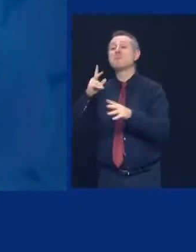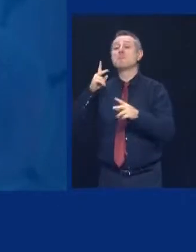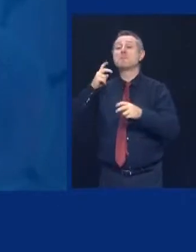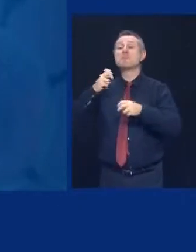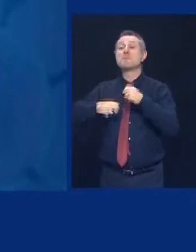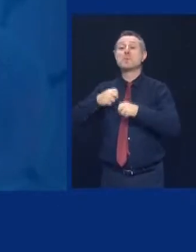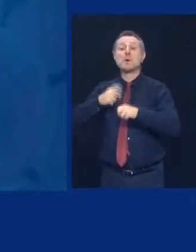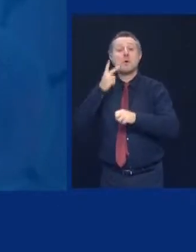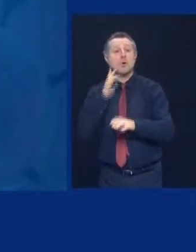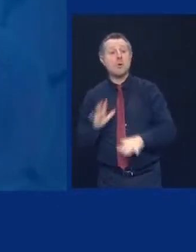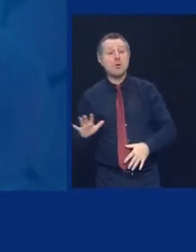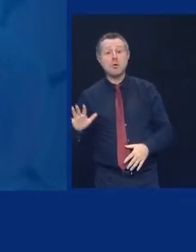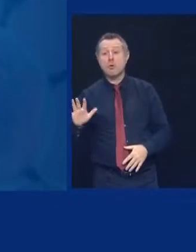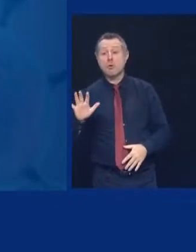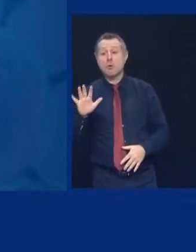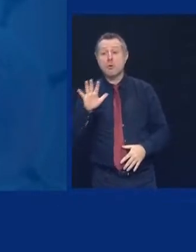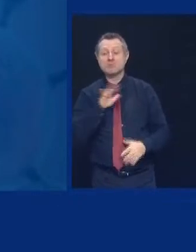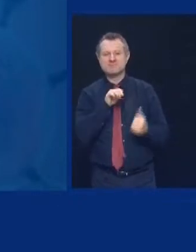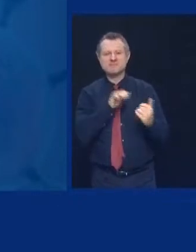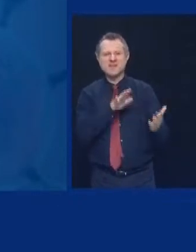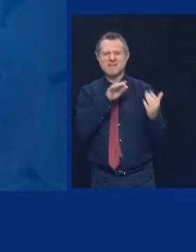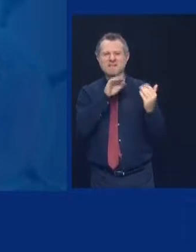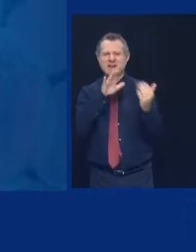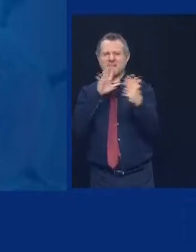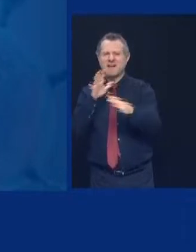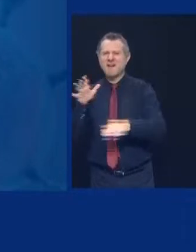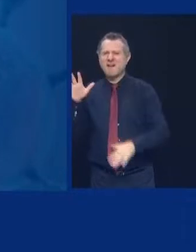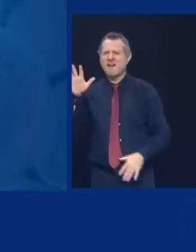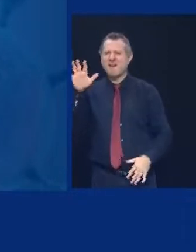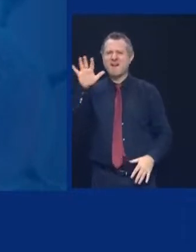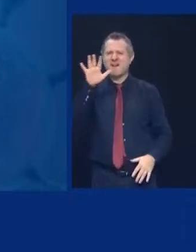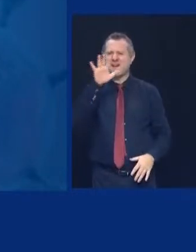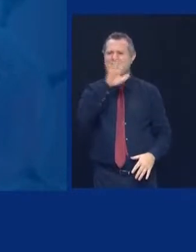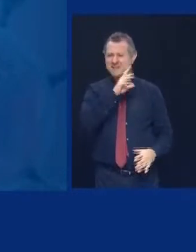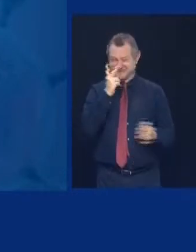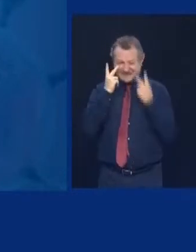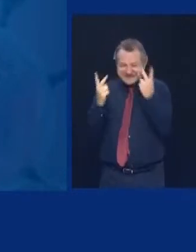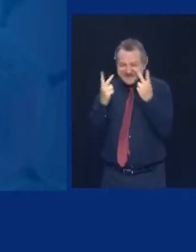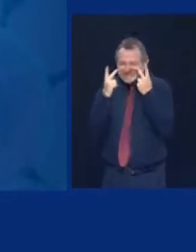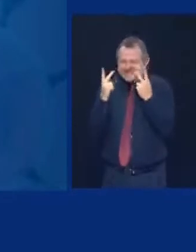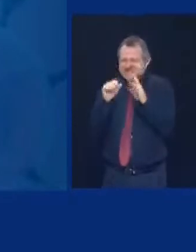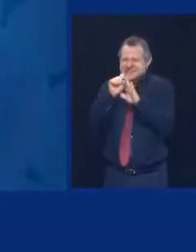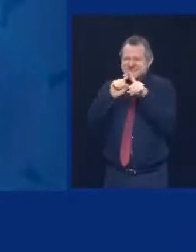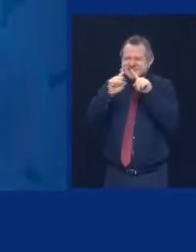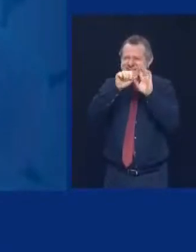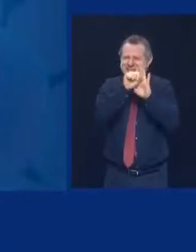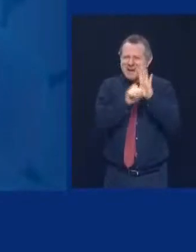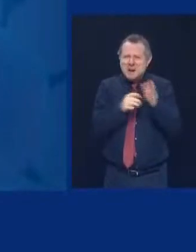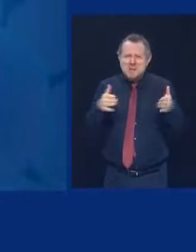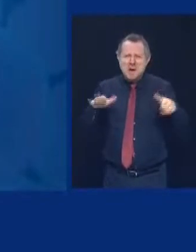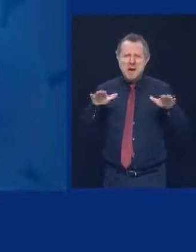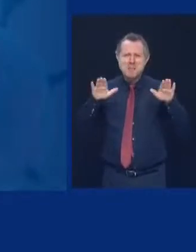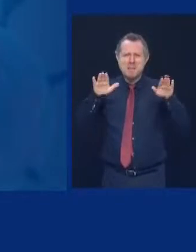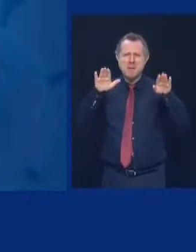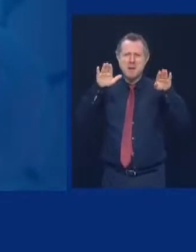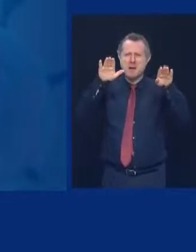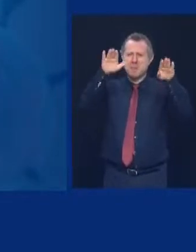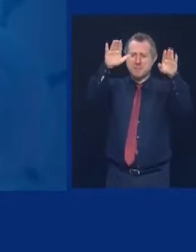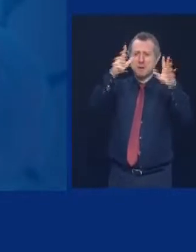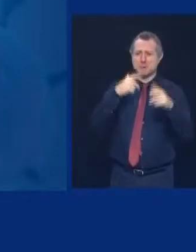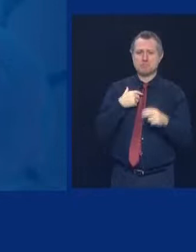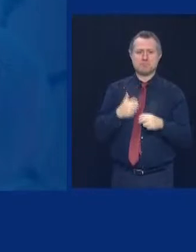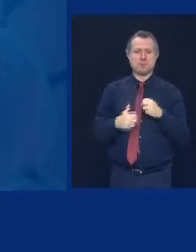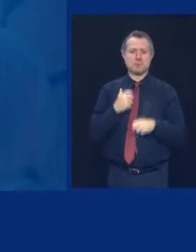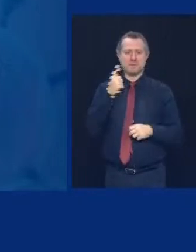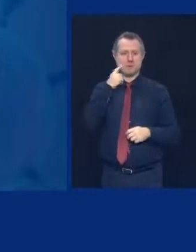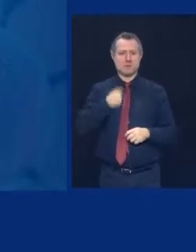have. The fact that the cases are increasing all across the country is a problem for us.